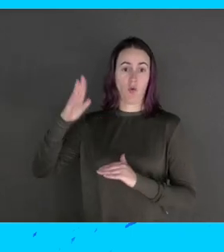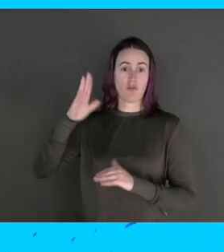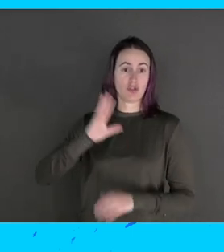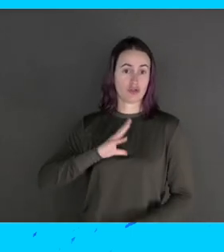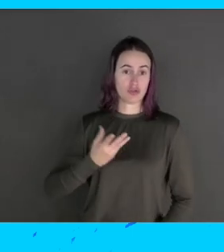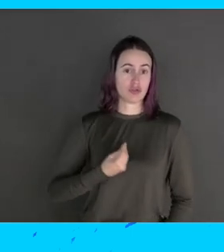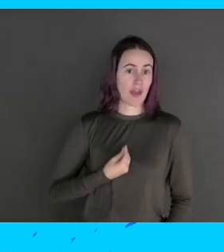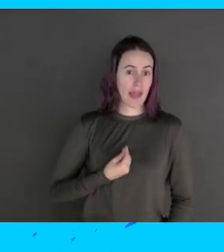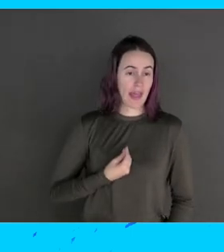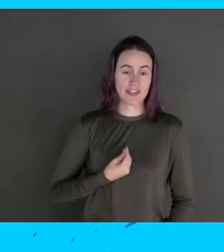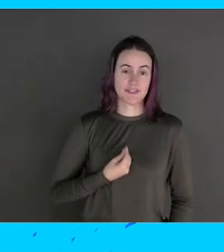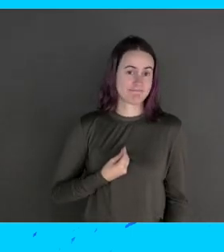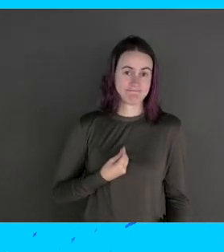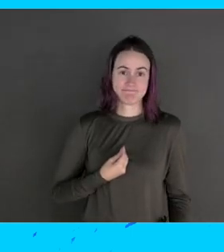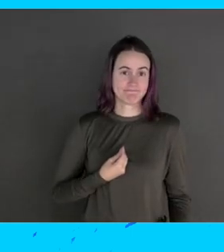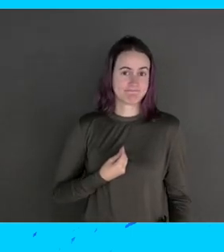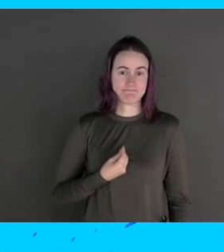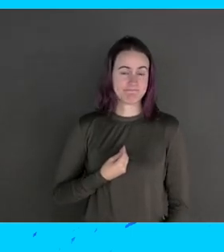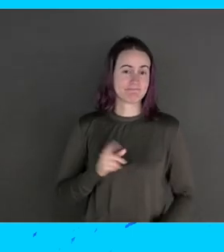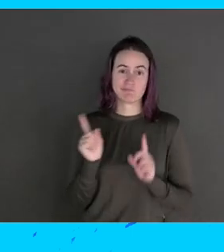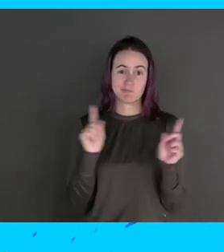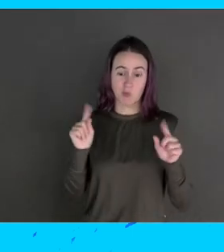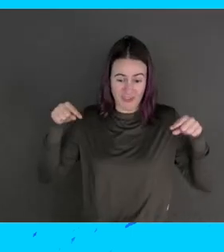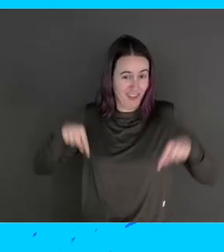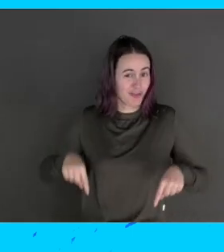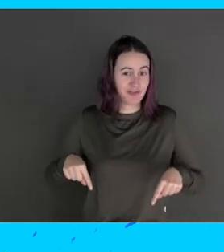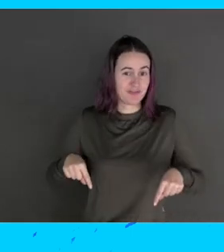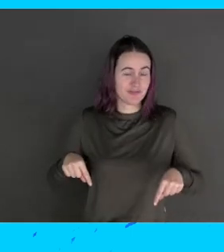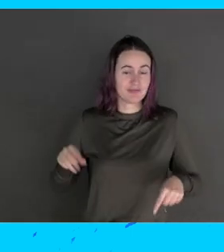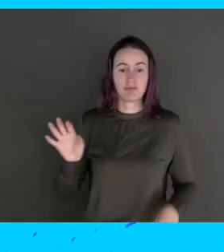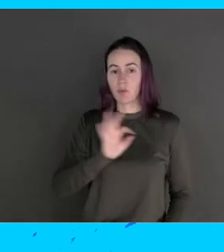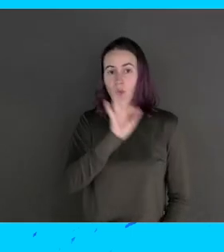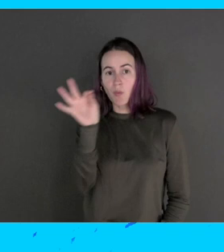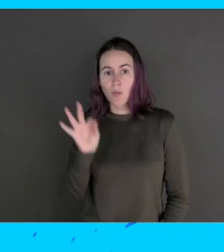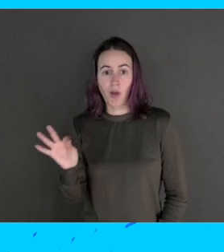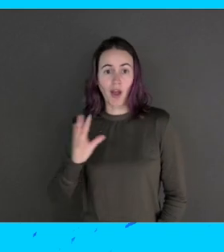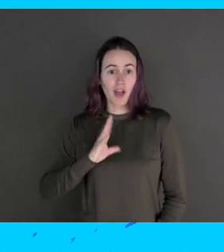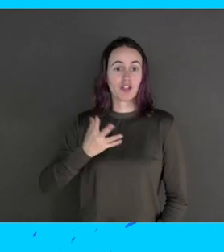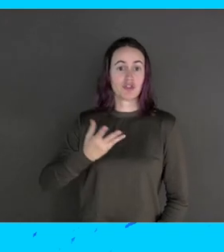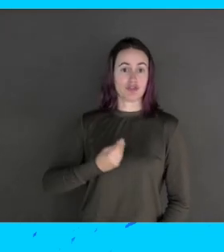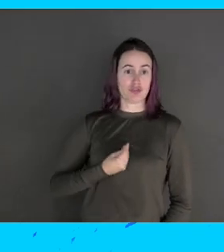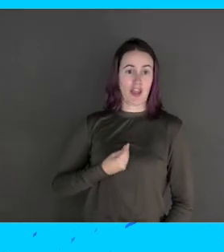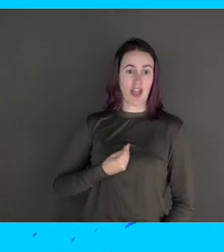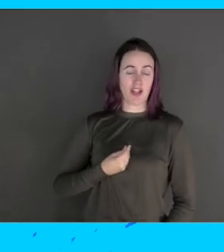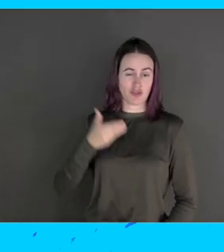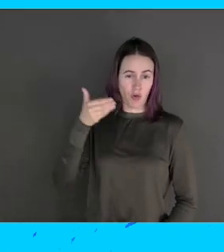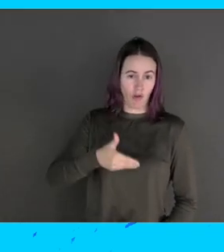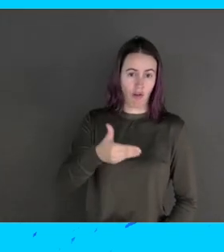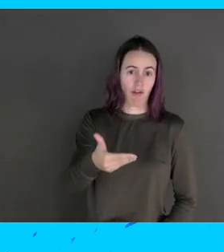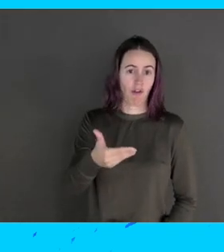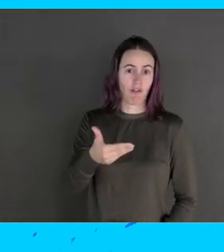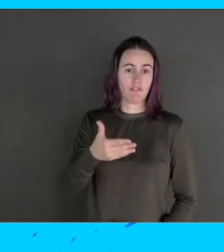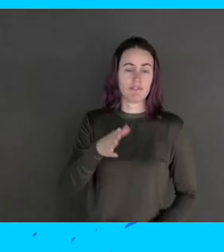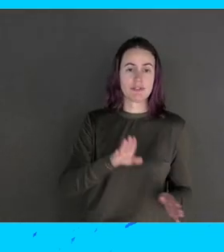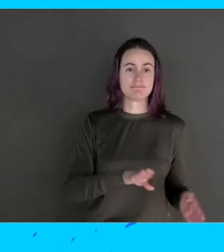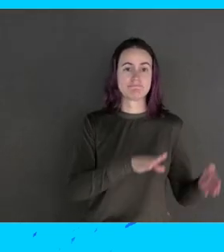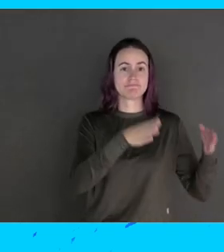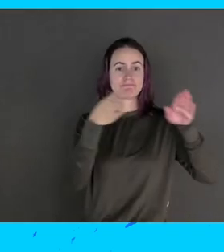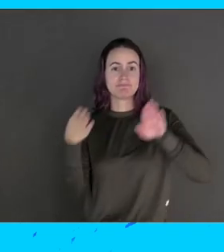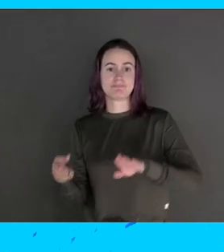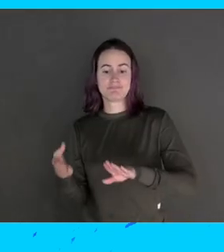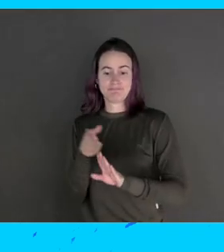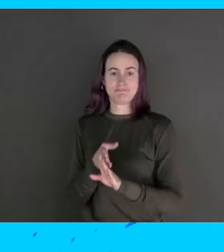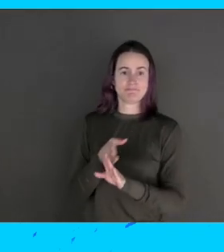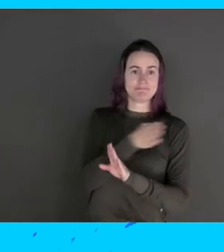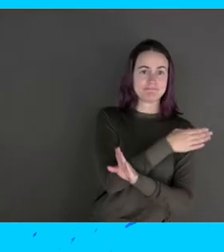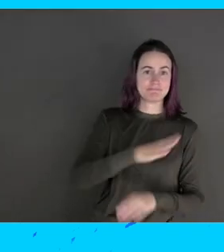because trans people usually die before 35. So life expectation for these